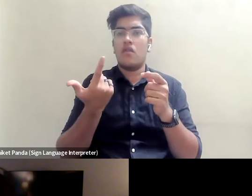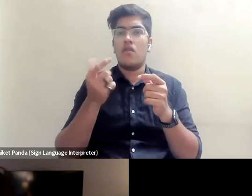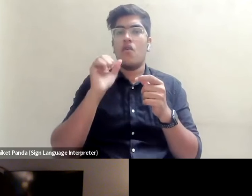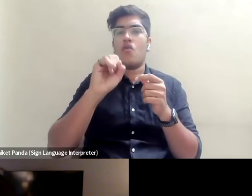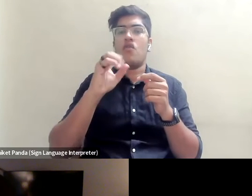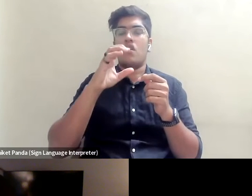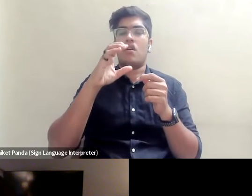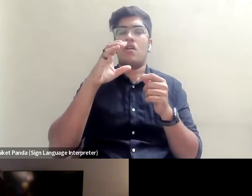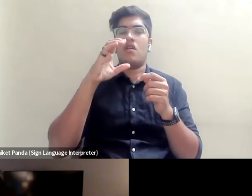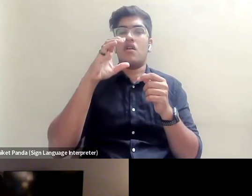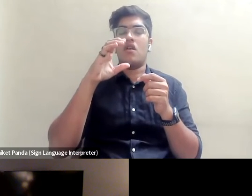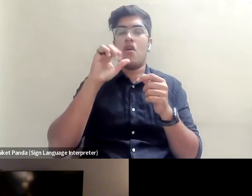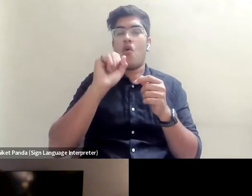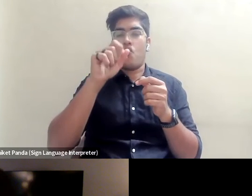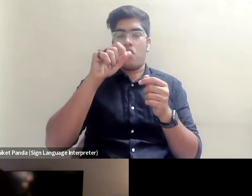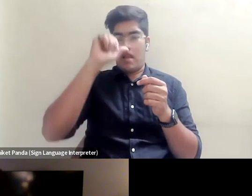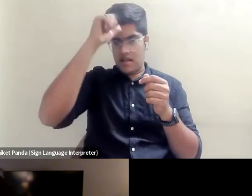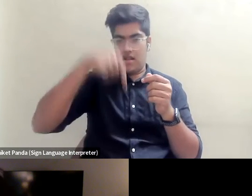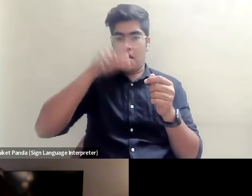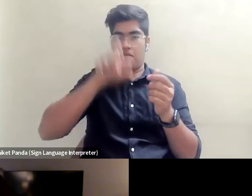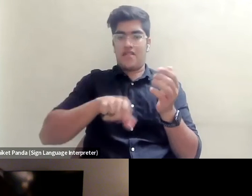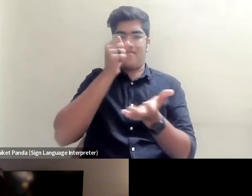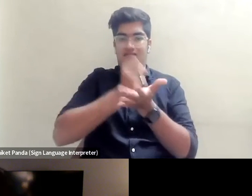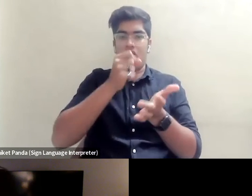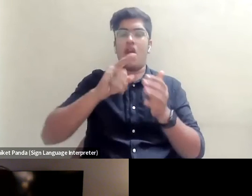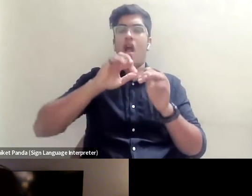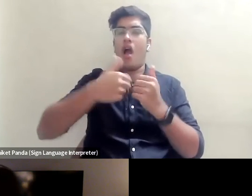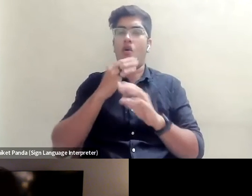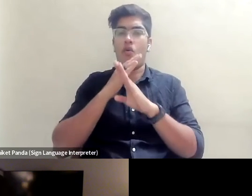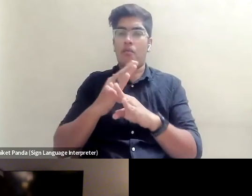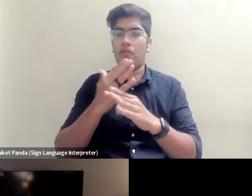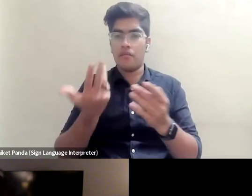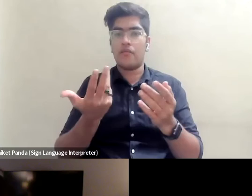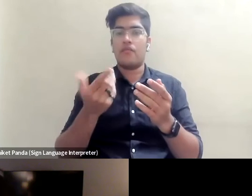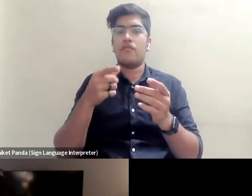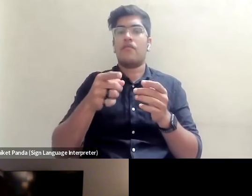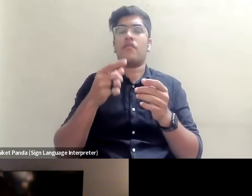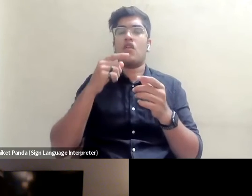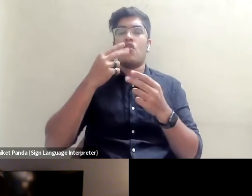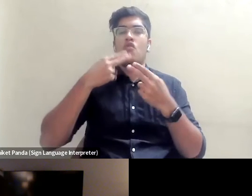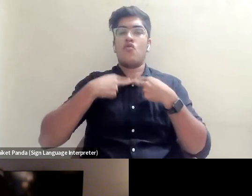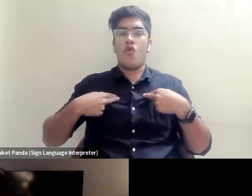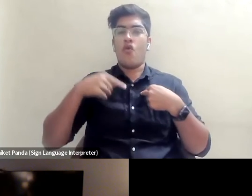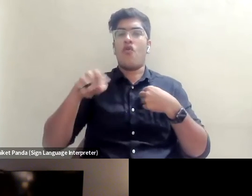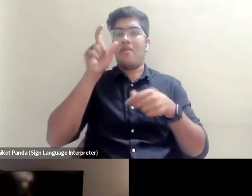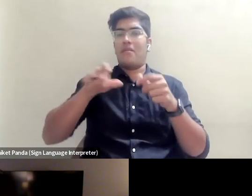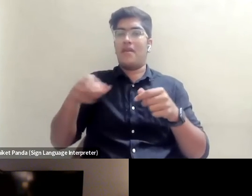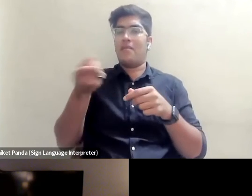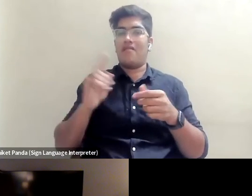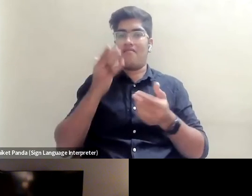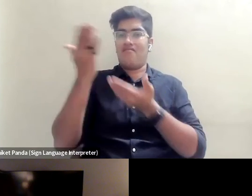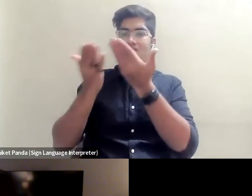for whatever arbitrary reason, how are they interacting with these quasi-judicial and judicial bodies? What kind